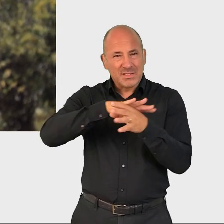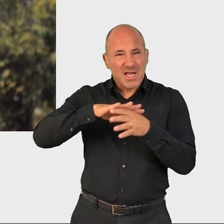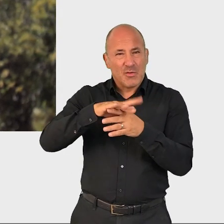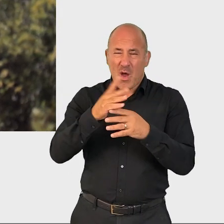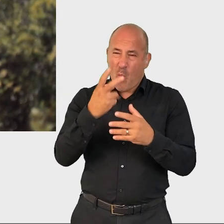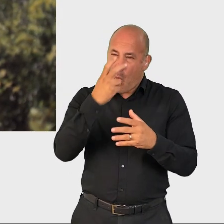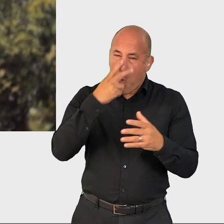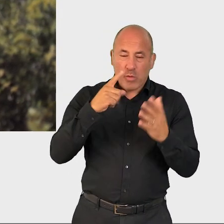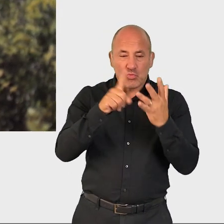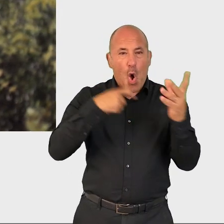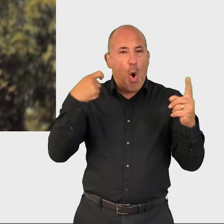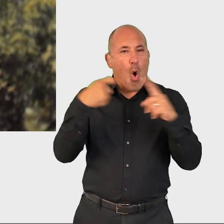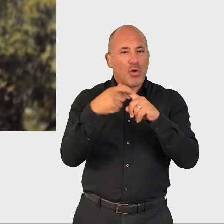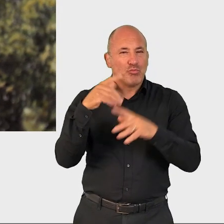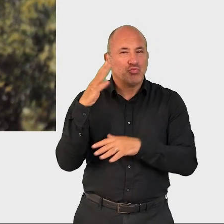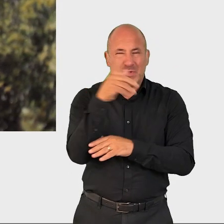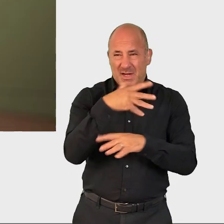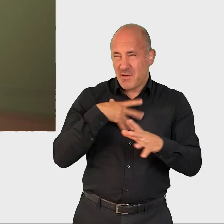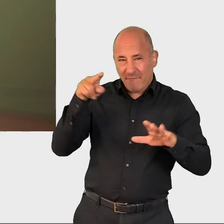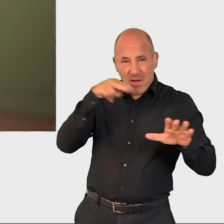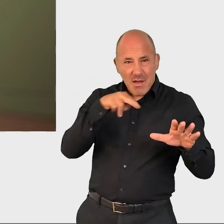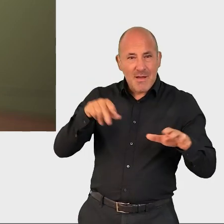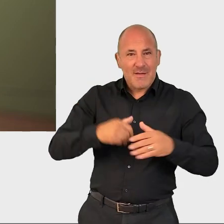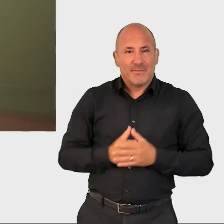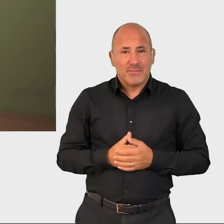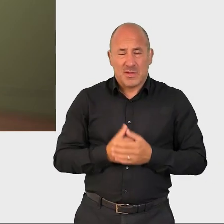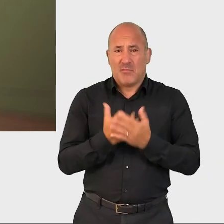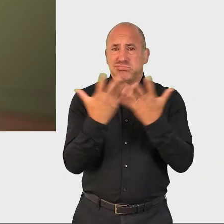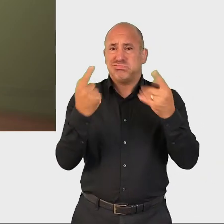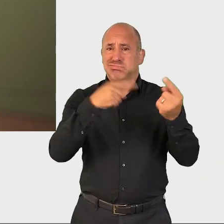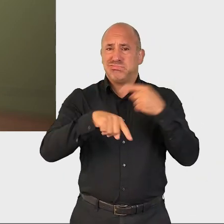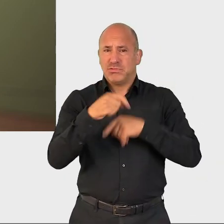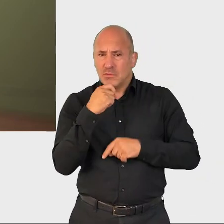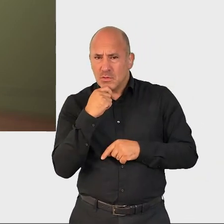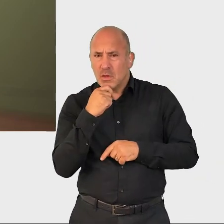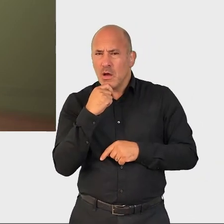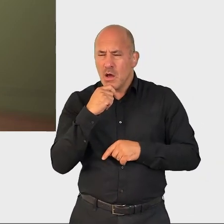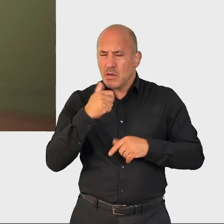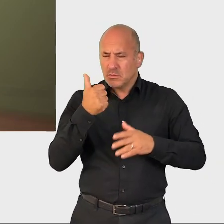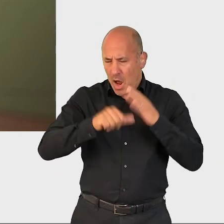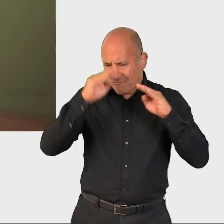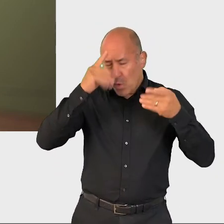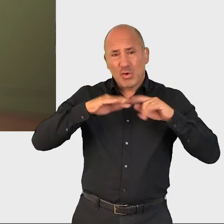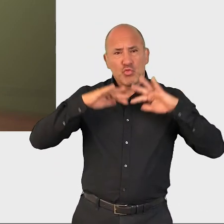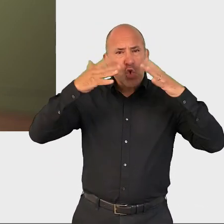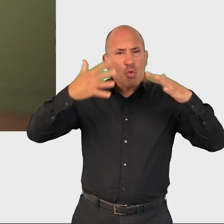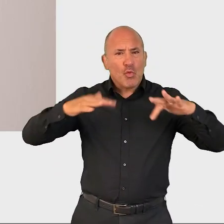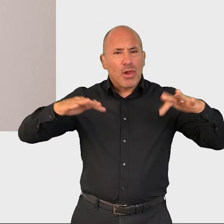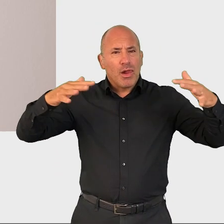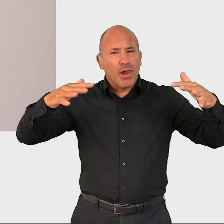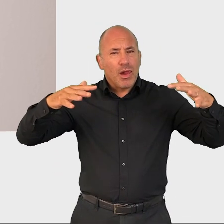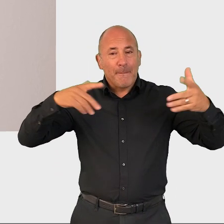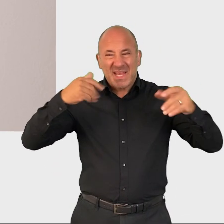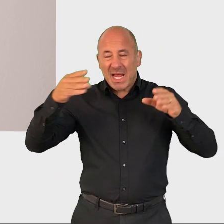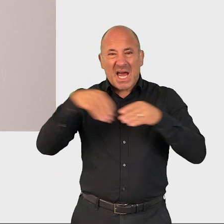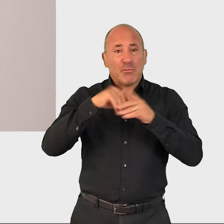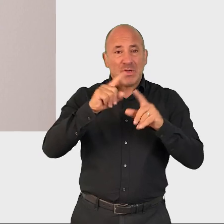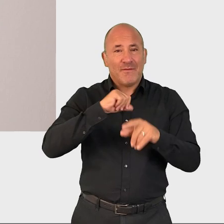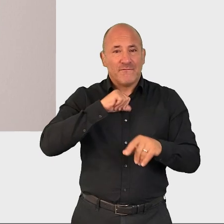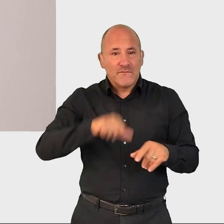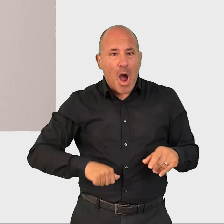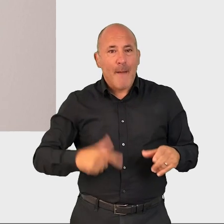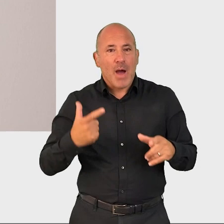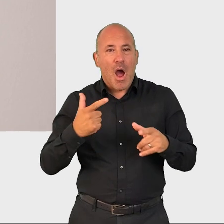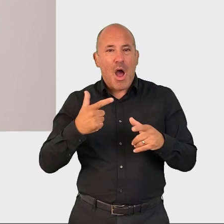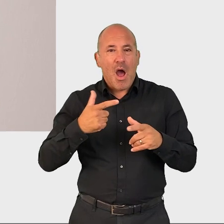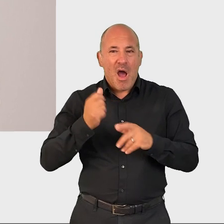its ancient oak trees. A number of artists began to concentrate on rural life in the landscape and the agricultural